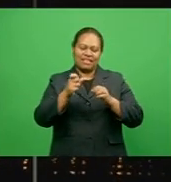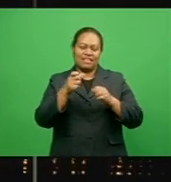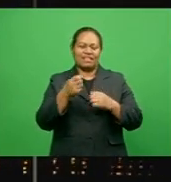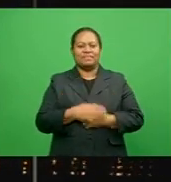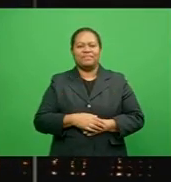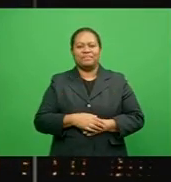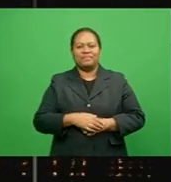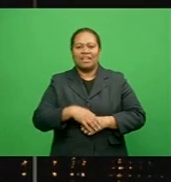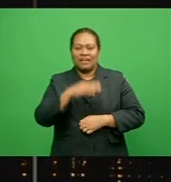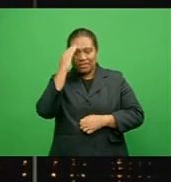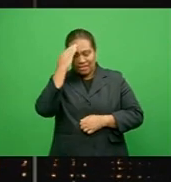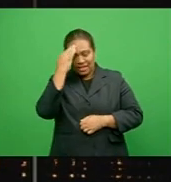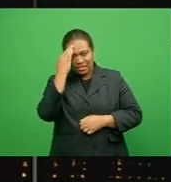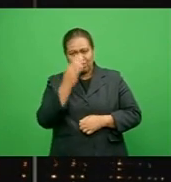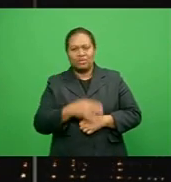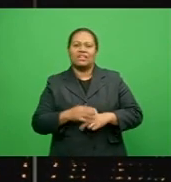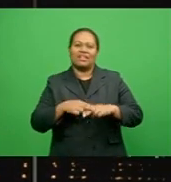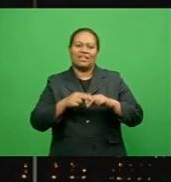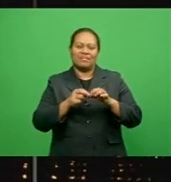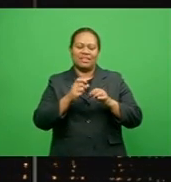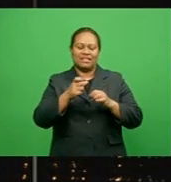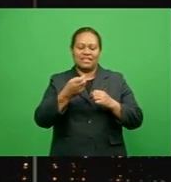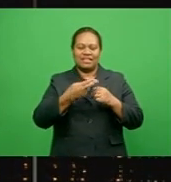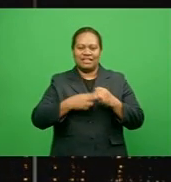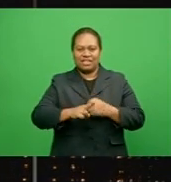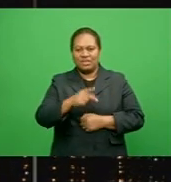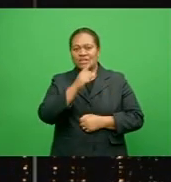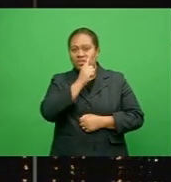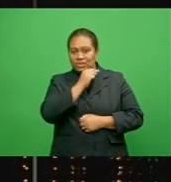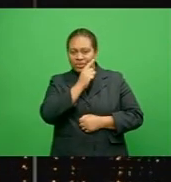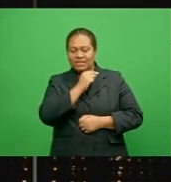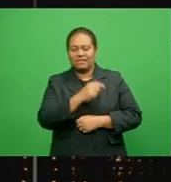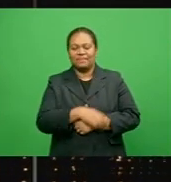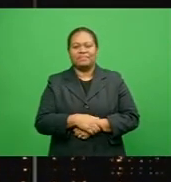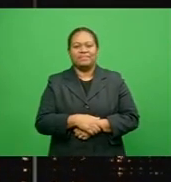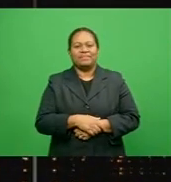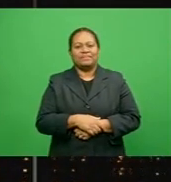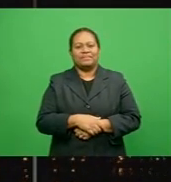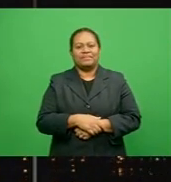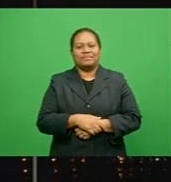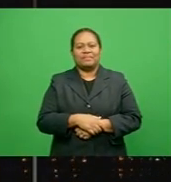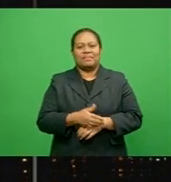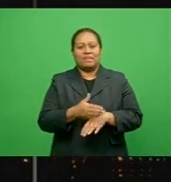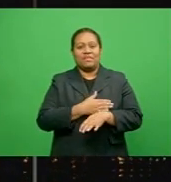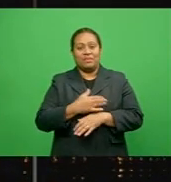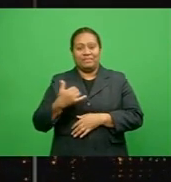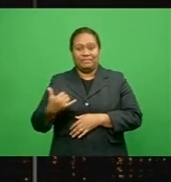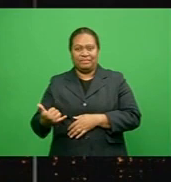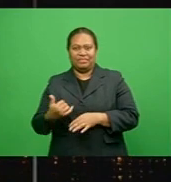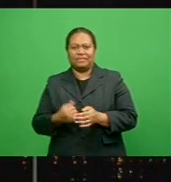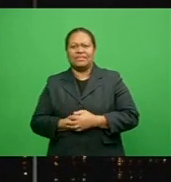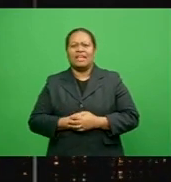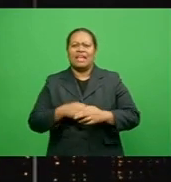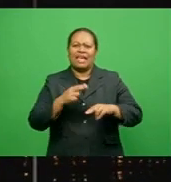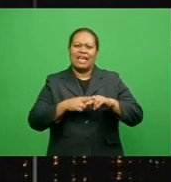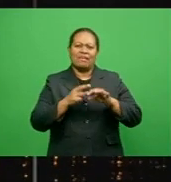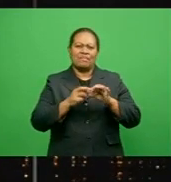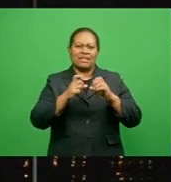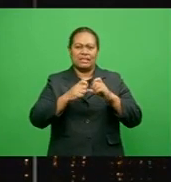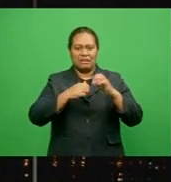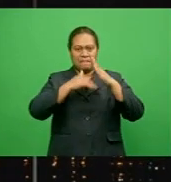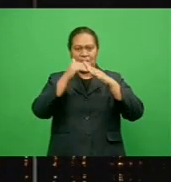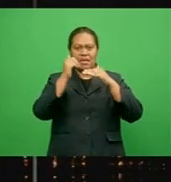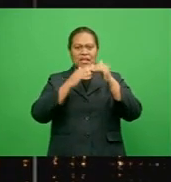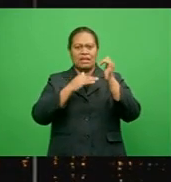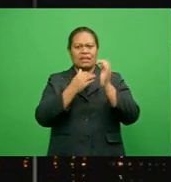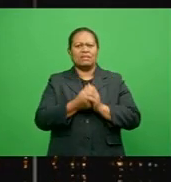fbcnews@fbc.com.fj, via Facebook page FBC News and our Twitter page at FBC_news. Before we leave, a montage of FBC building up the